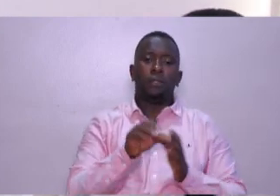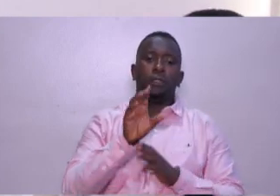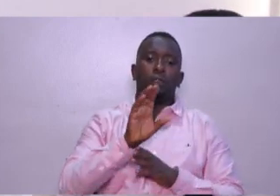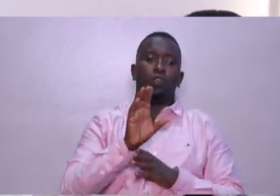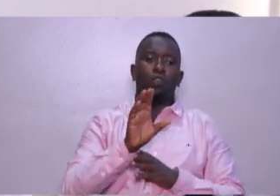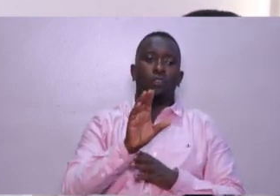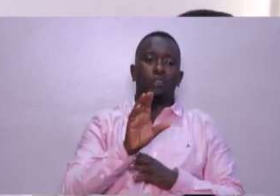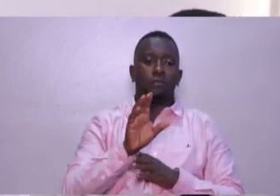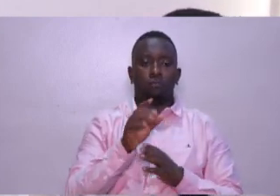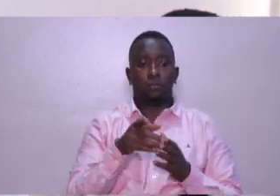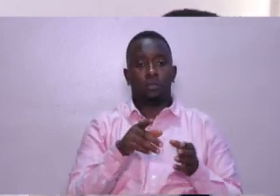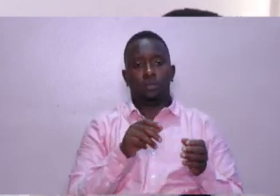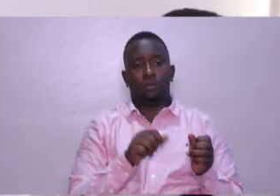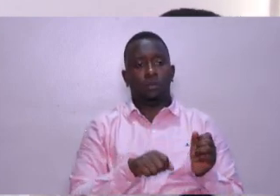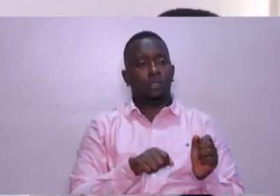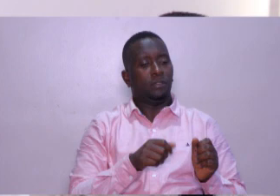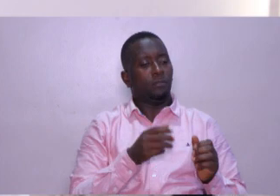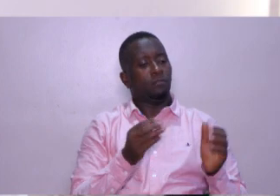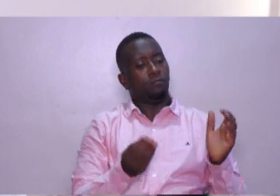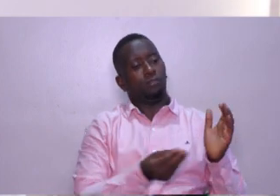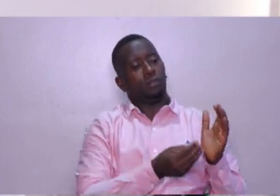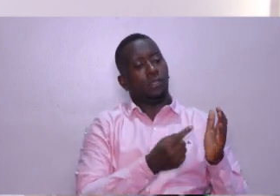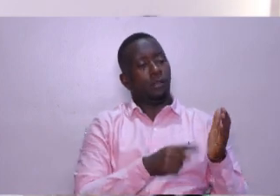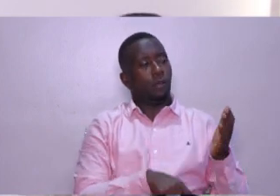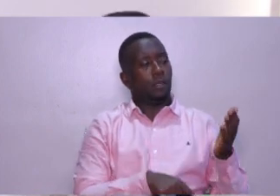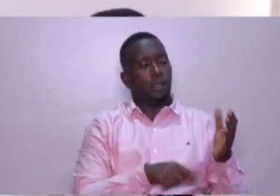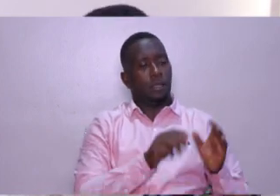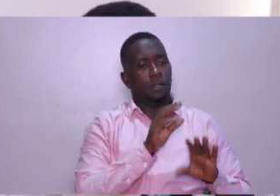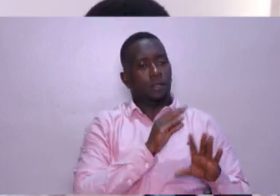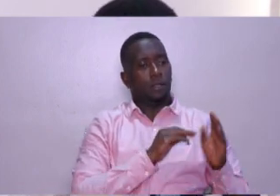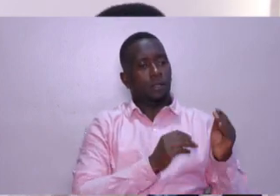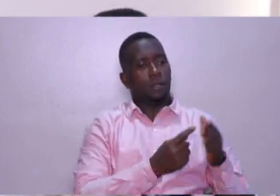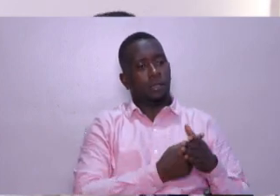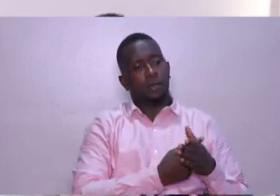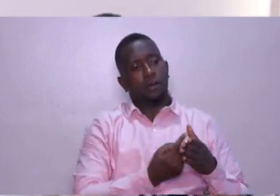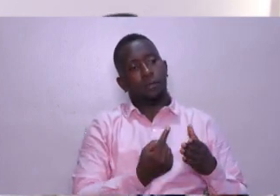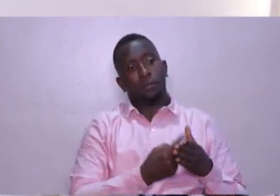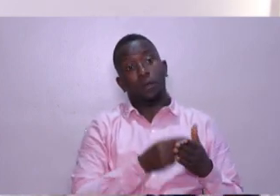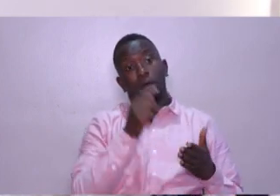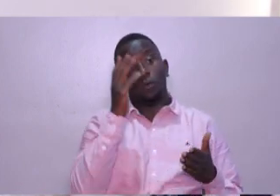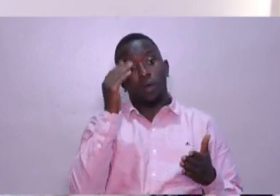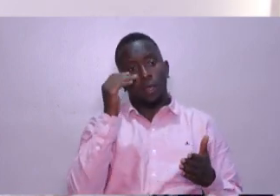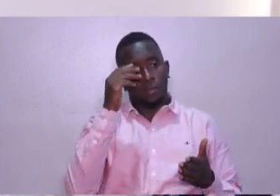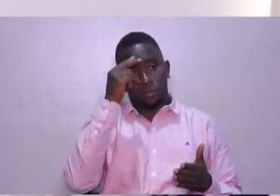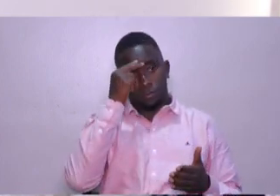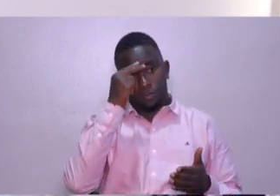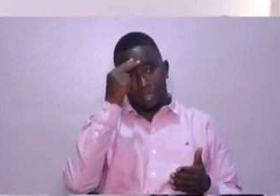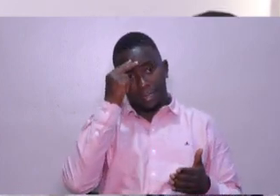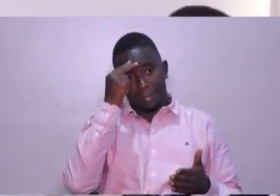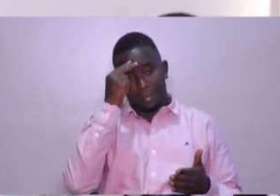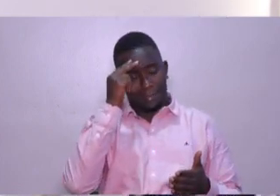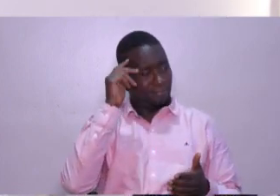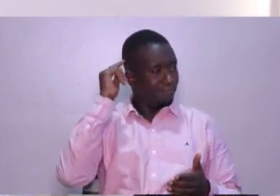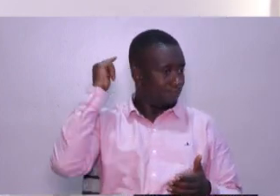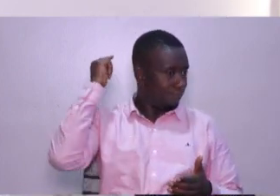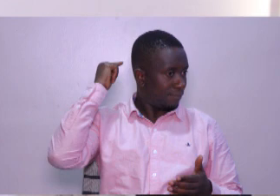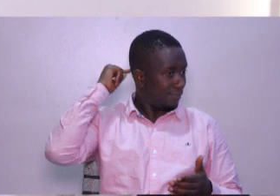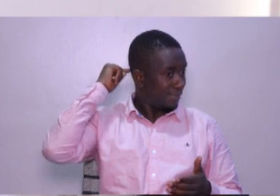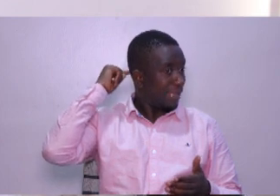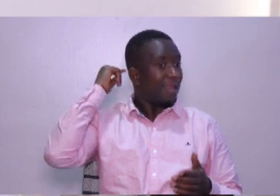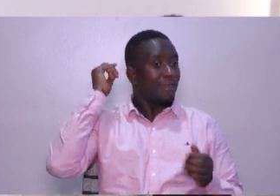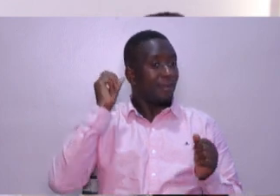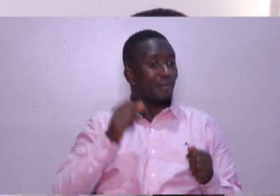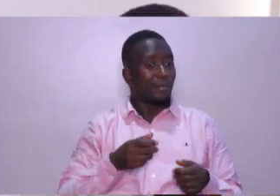your elements, the learning outcomes must be there. Because students at the back of their mind, they should know why they're doing